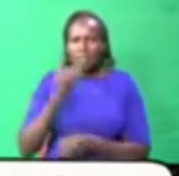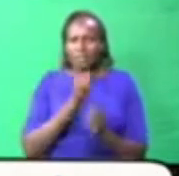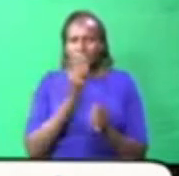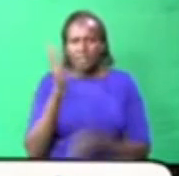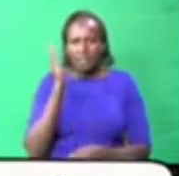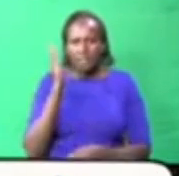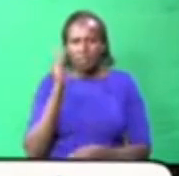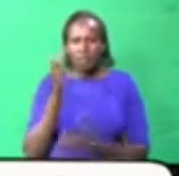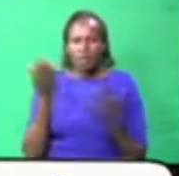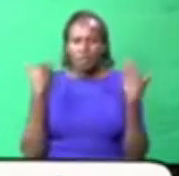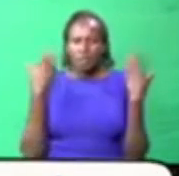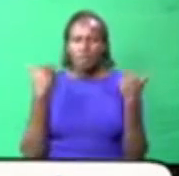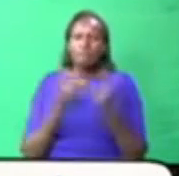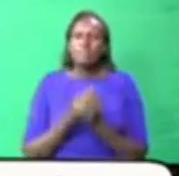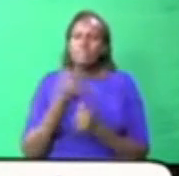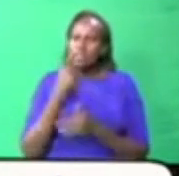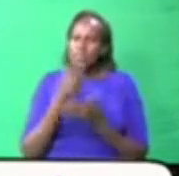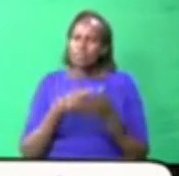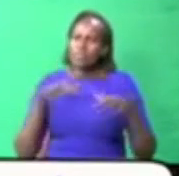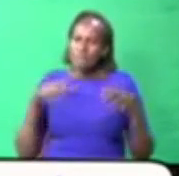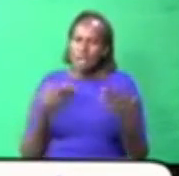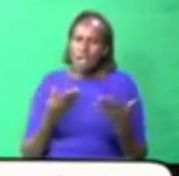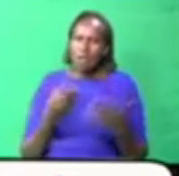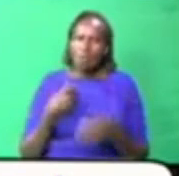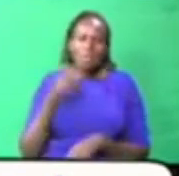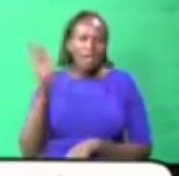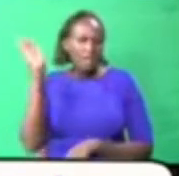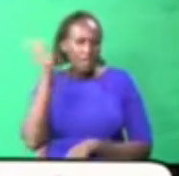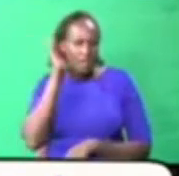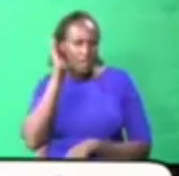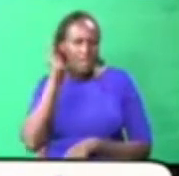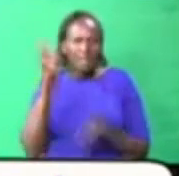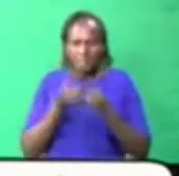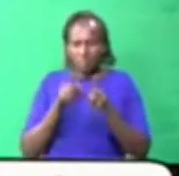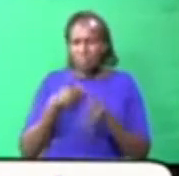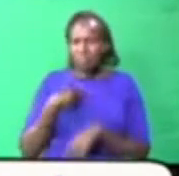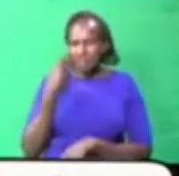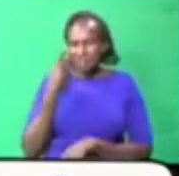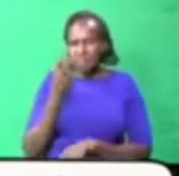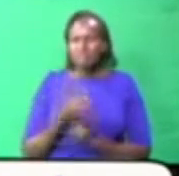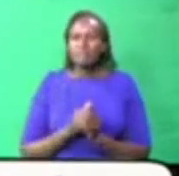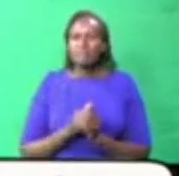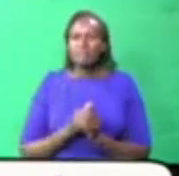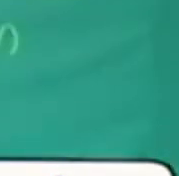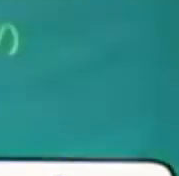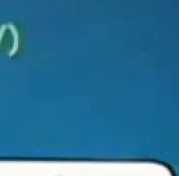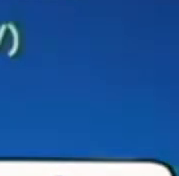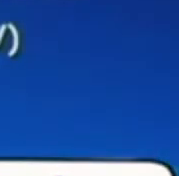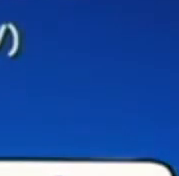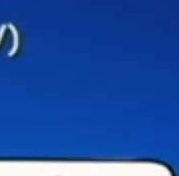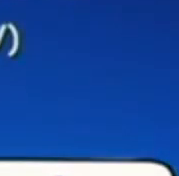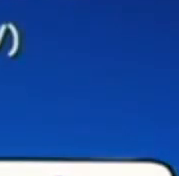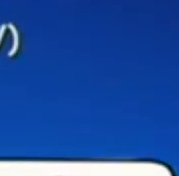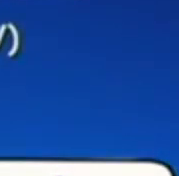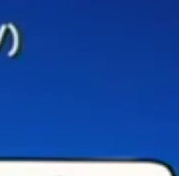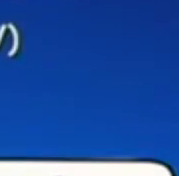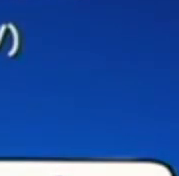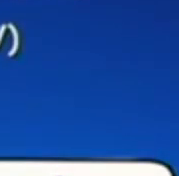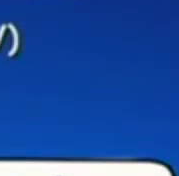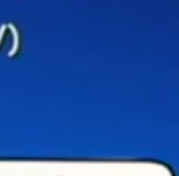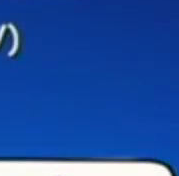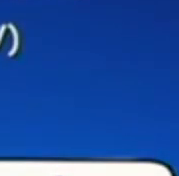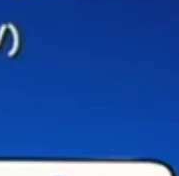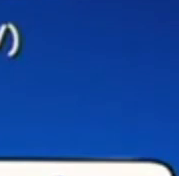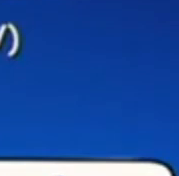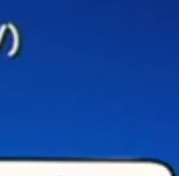forever. Anasema, kama vile nilivyo sikia, hivyo divyo nimeona. As I have heard, so have